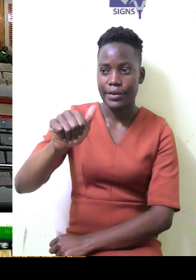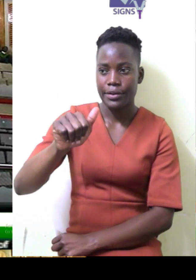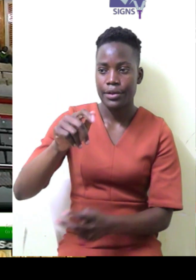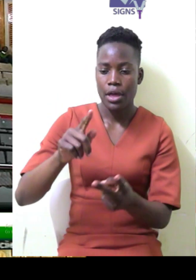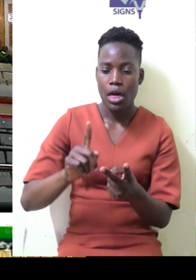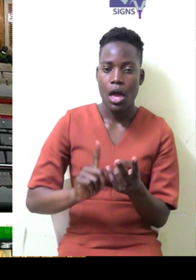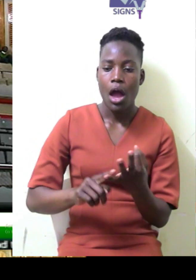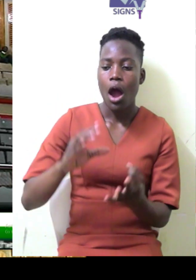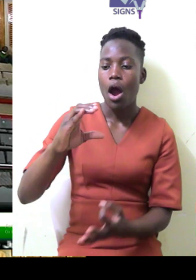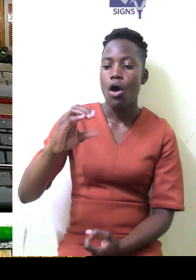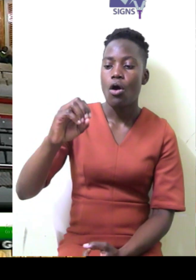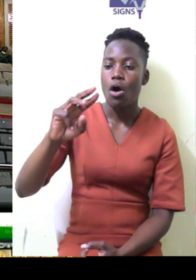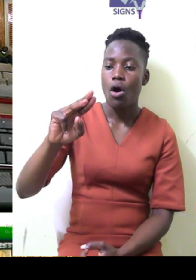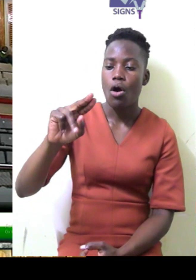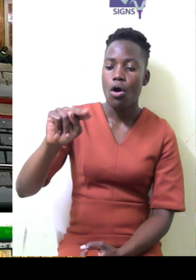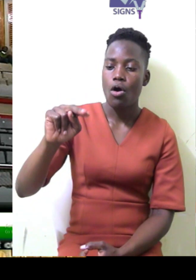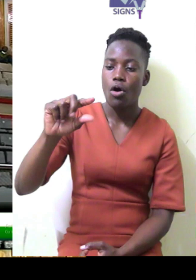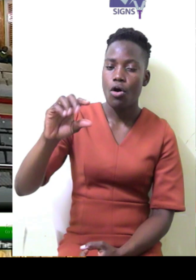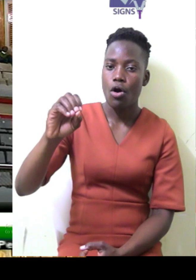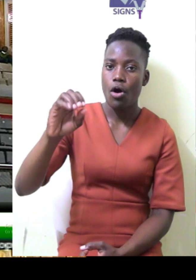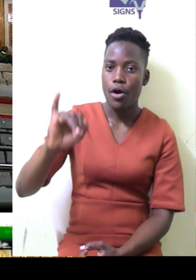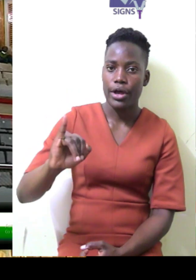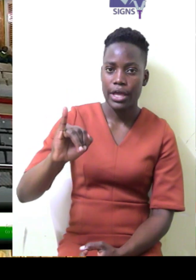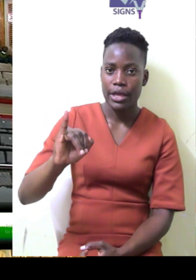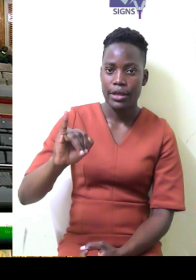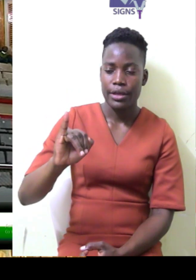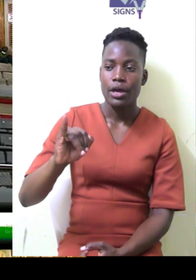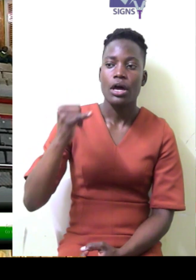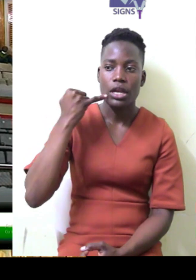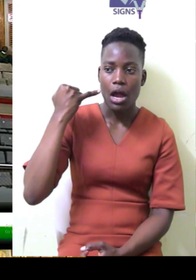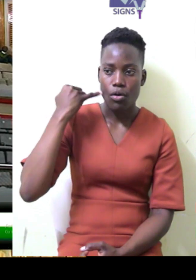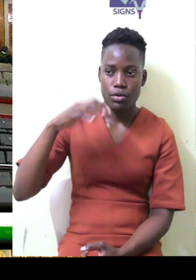Kongoi Secondary School, Kuresoi North, Nakuru.